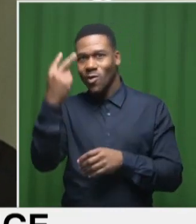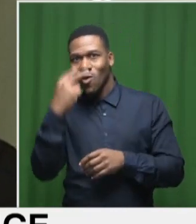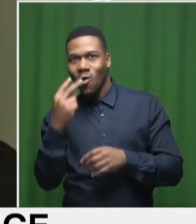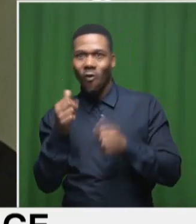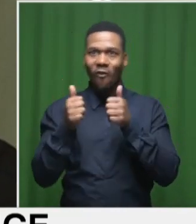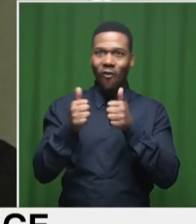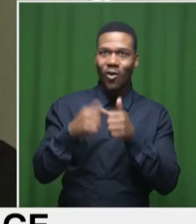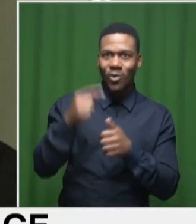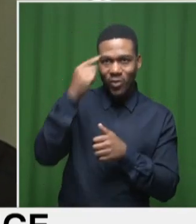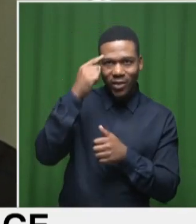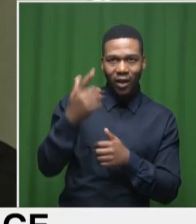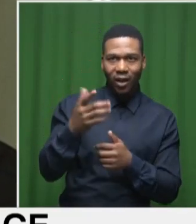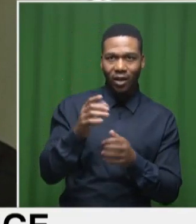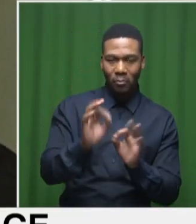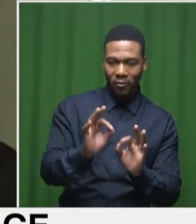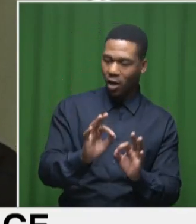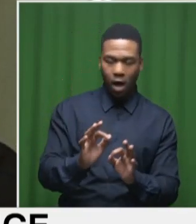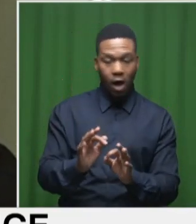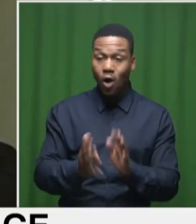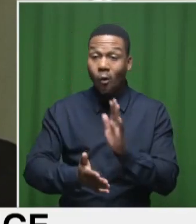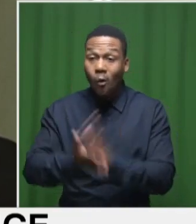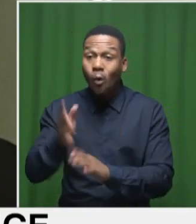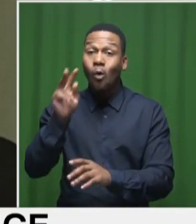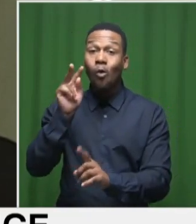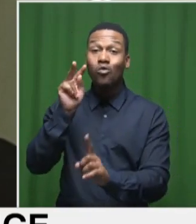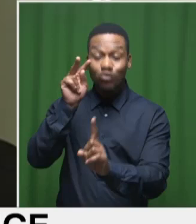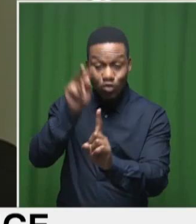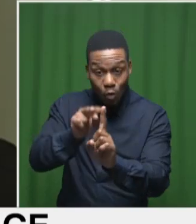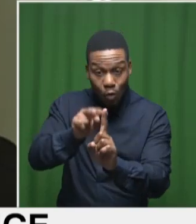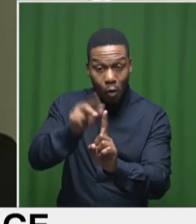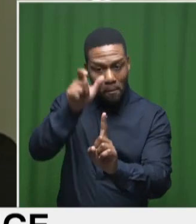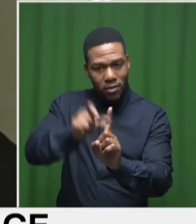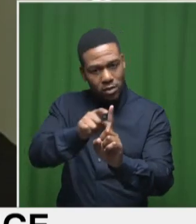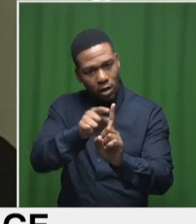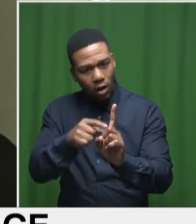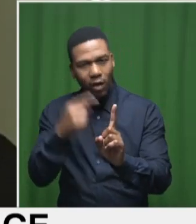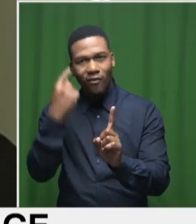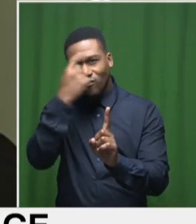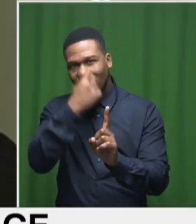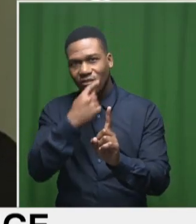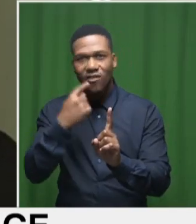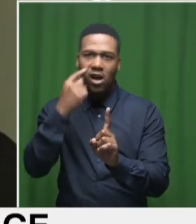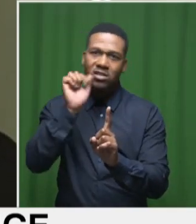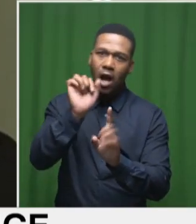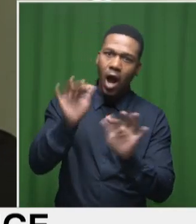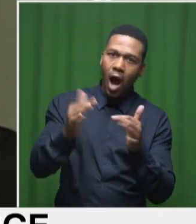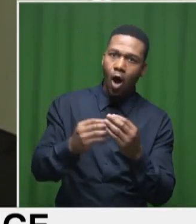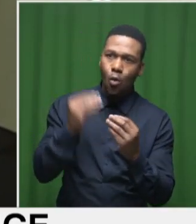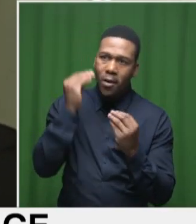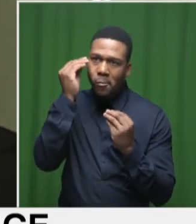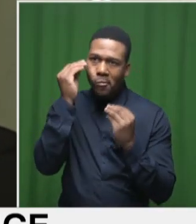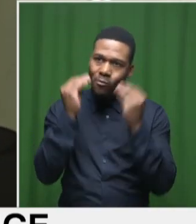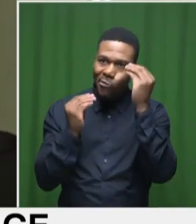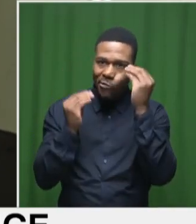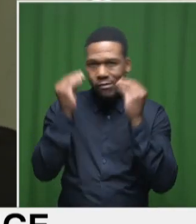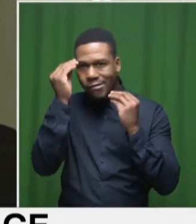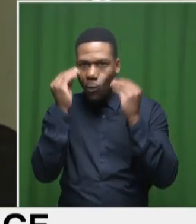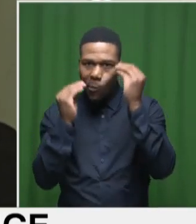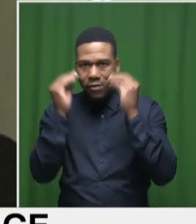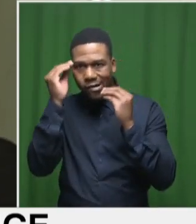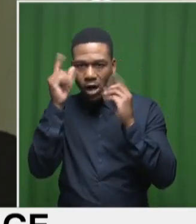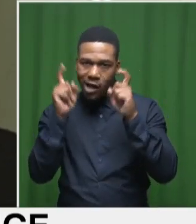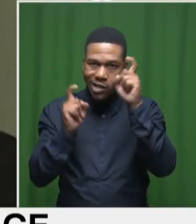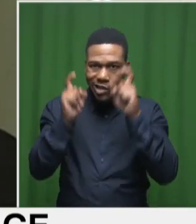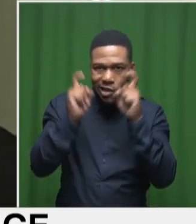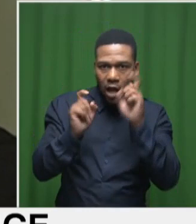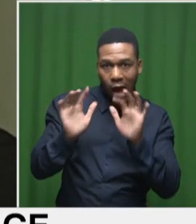to actually see what that patient looks like in real life when their face is moving. Because also, a static image could look really good, but when they